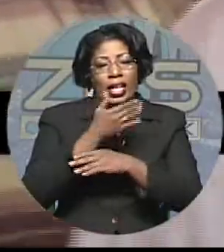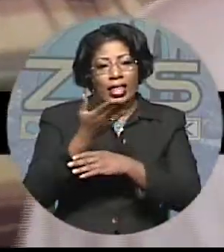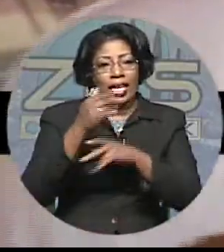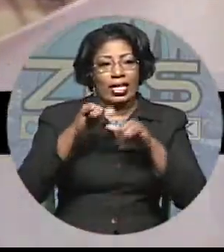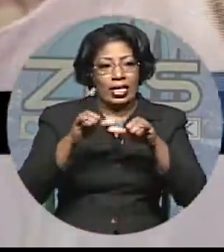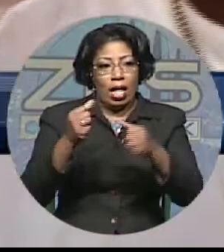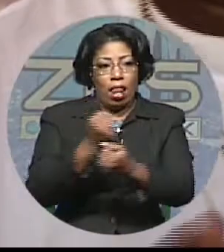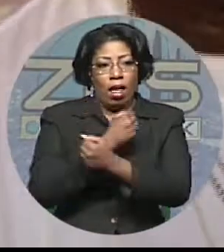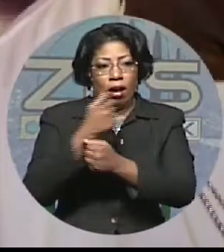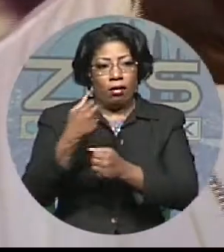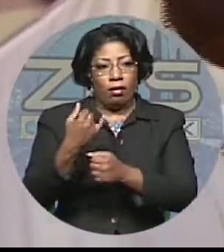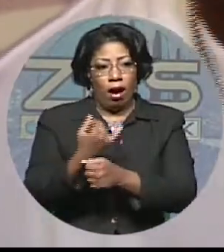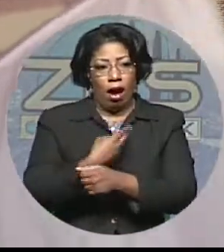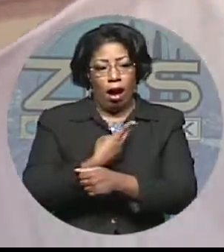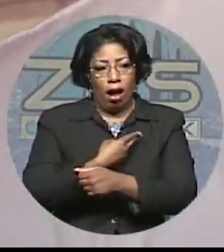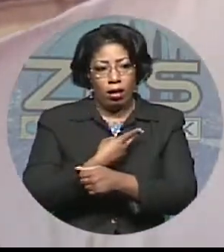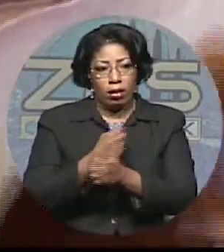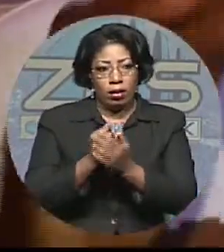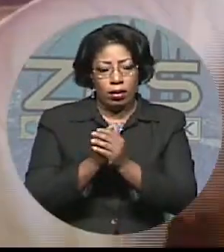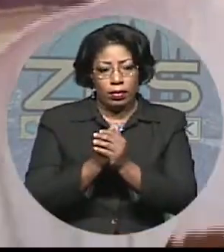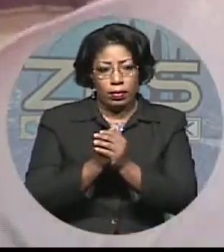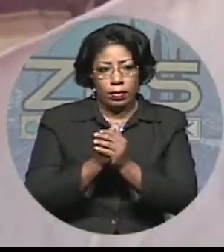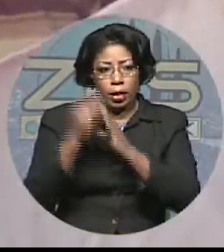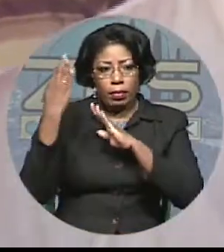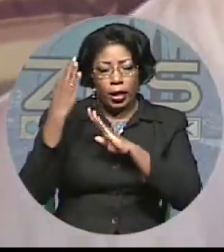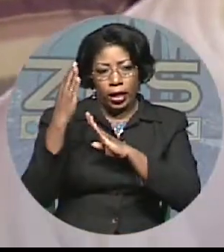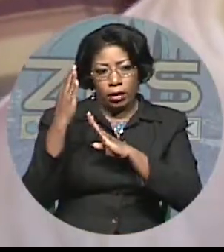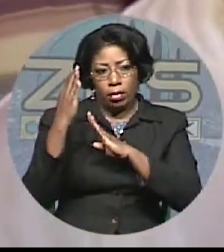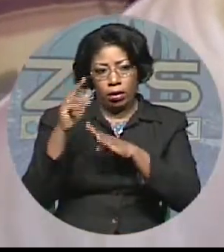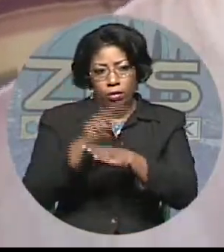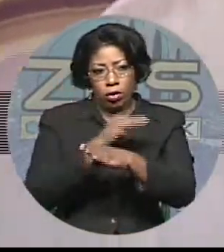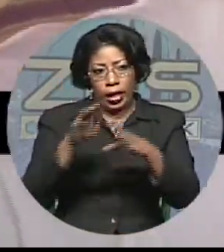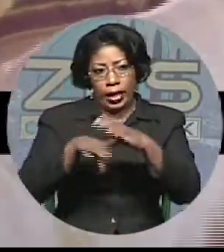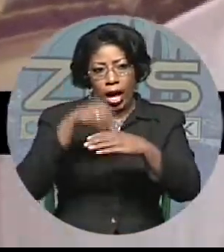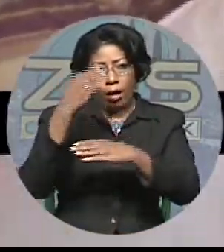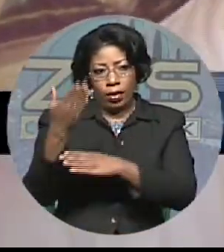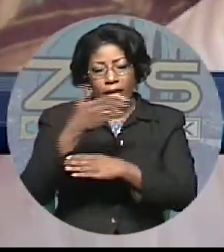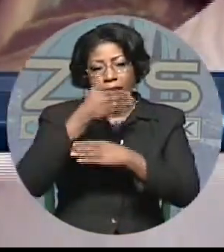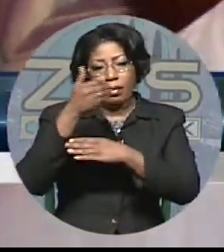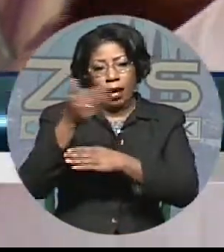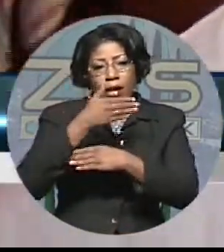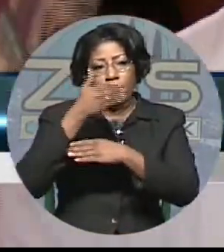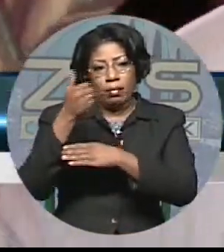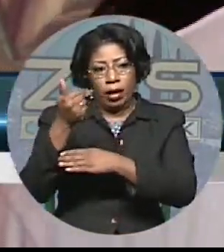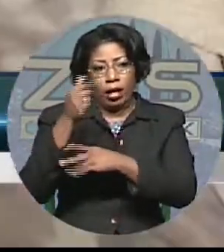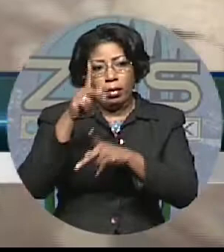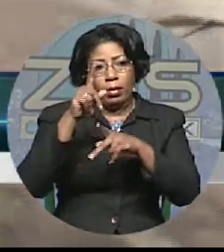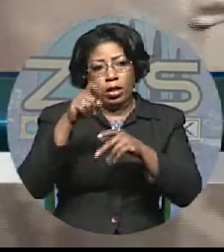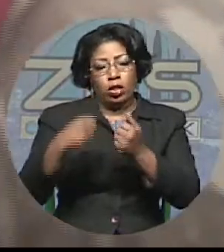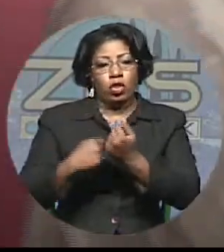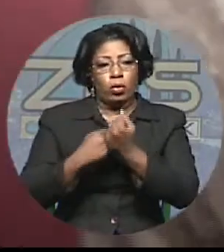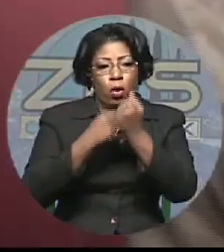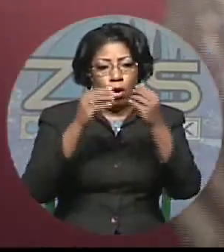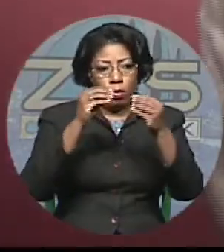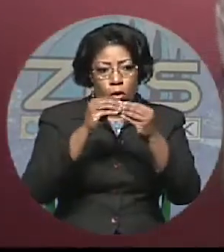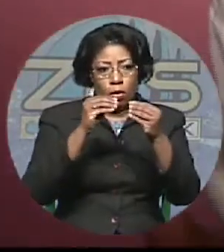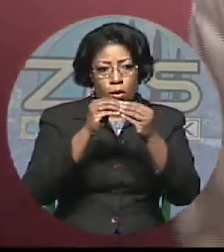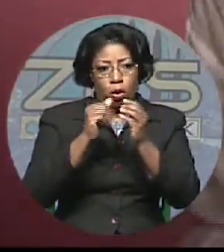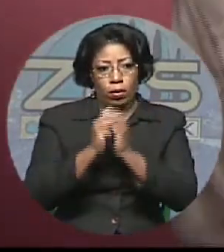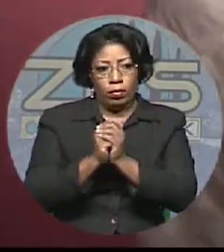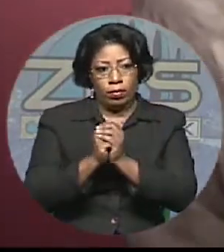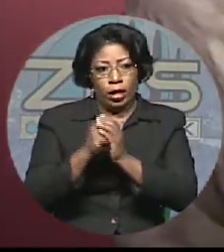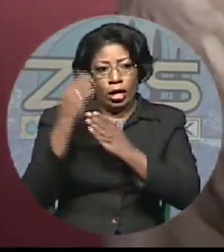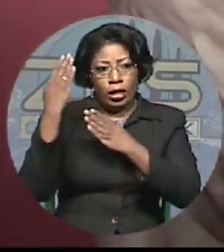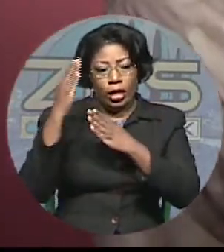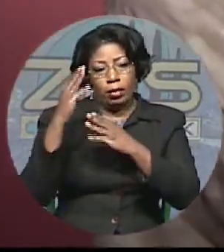man. Bahamian music is getting up there, and every year it's getting better and better, and the people need the support more and more. Bahamian music has just took